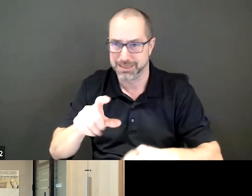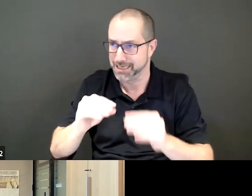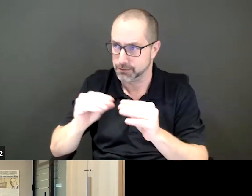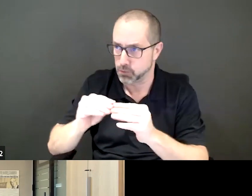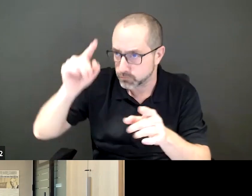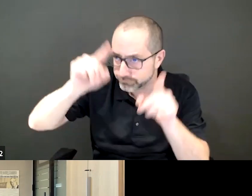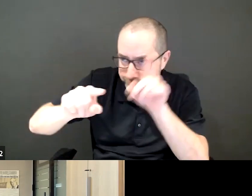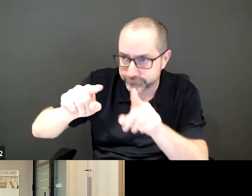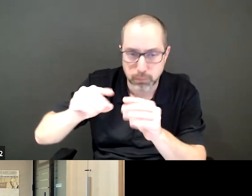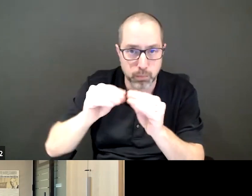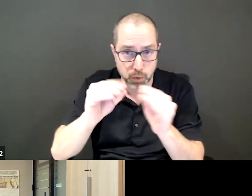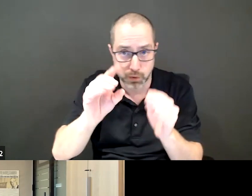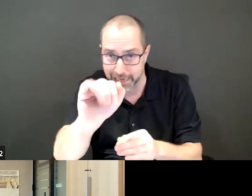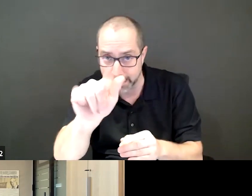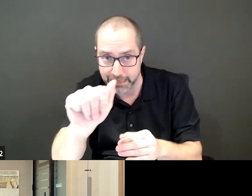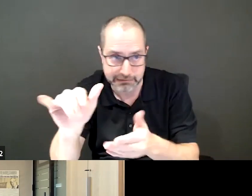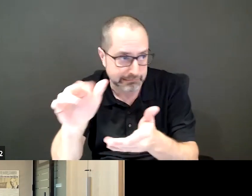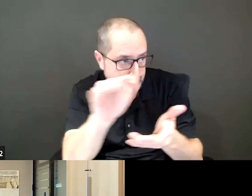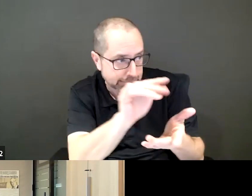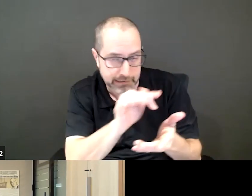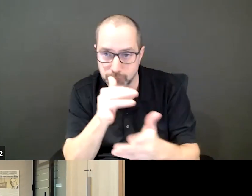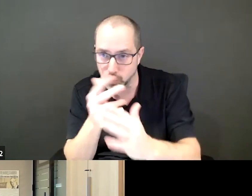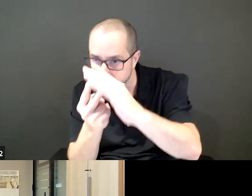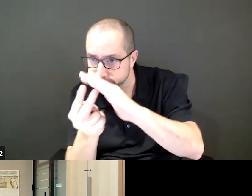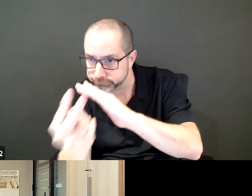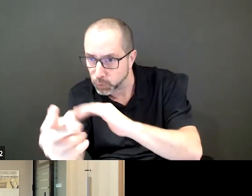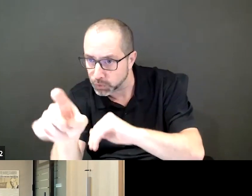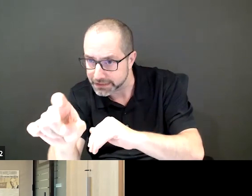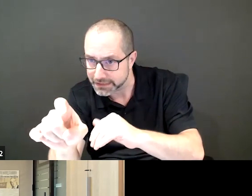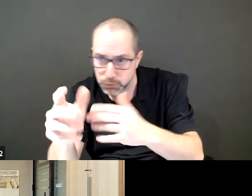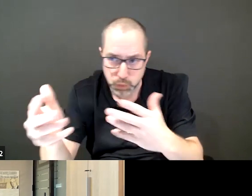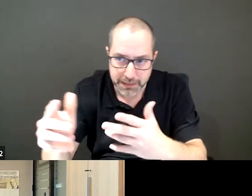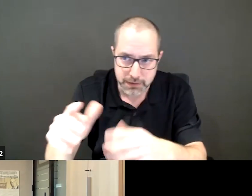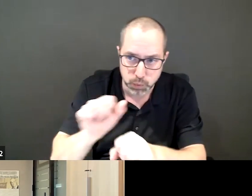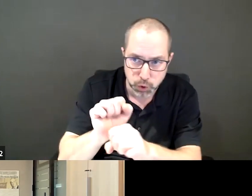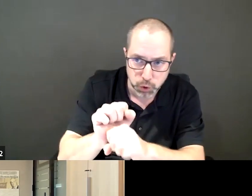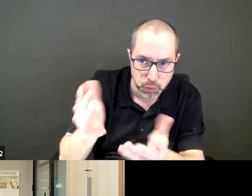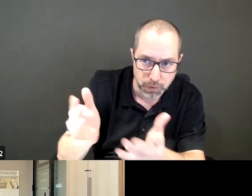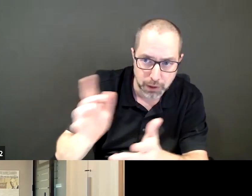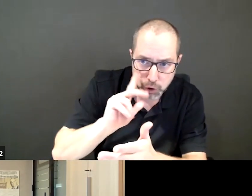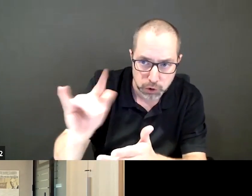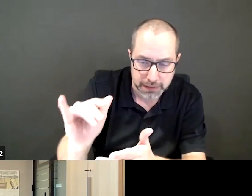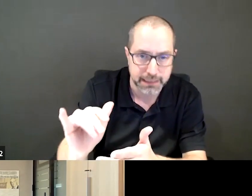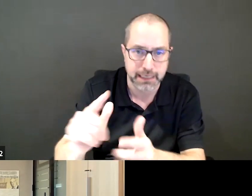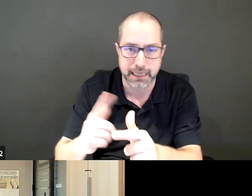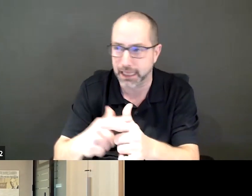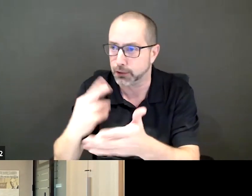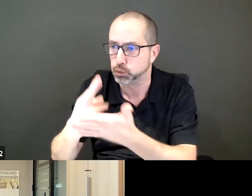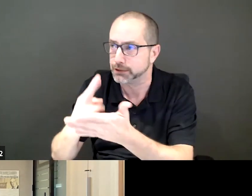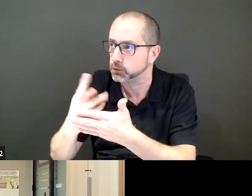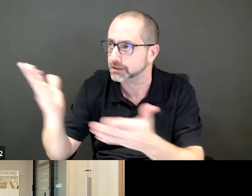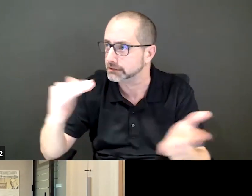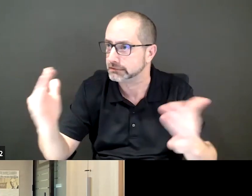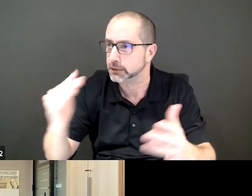much better data in terms of projecting what the needs are going to be in the future, and in terms of aligning our resources to where they need to be so that